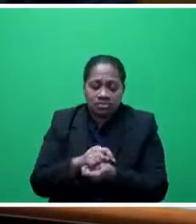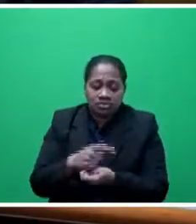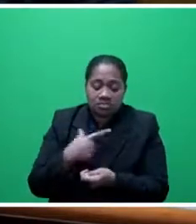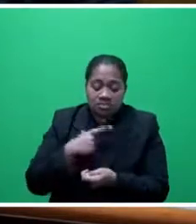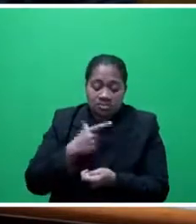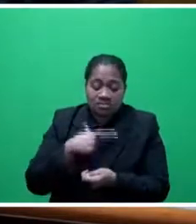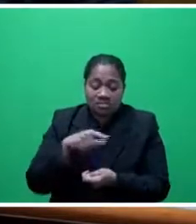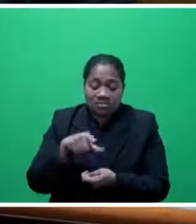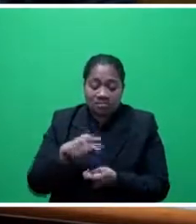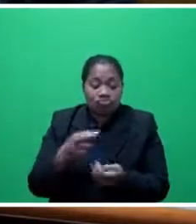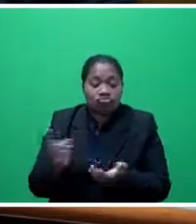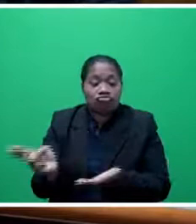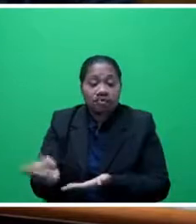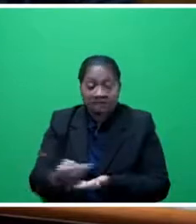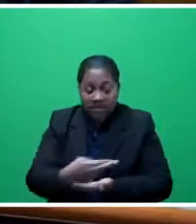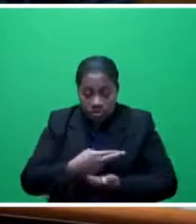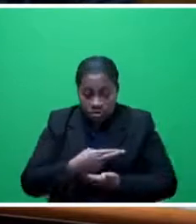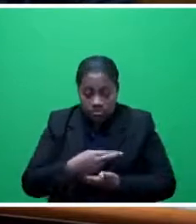total revenue of the government